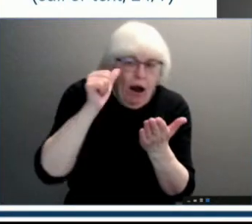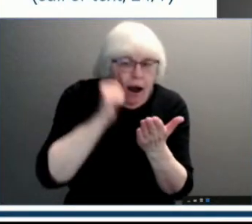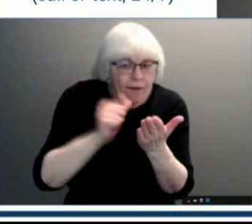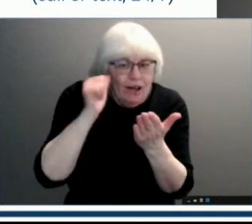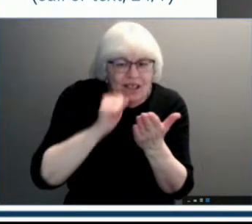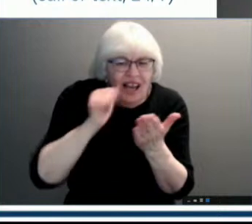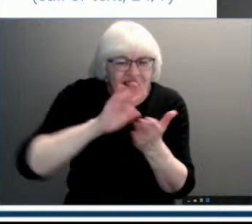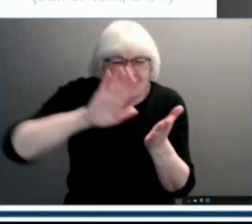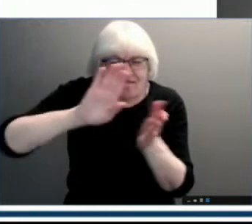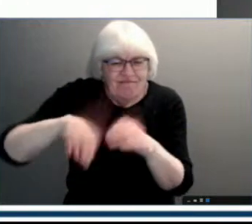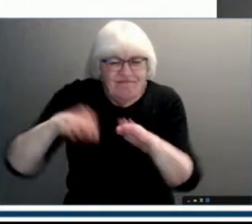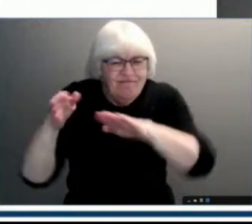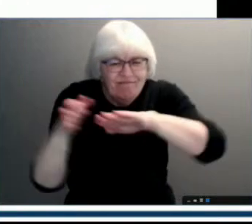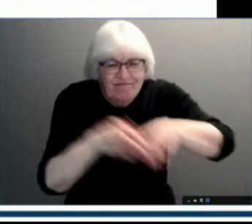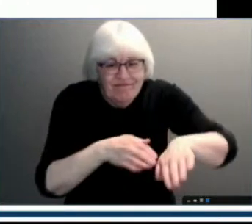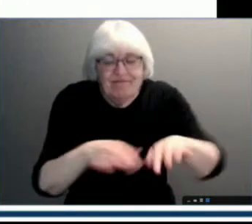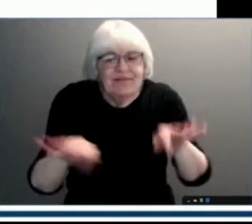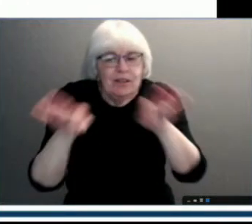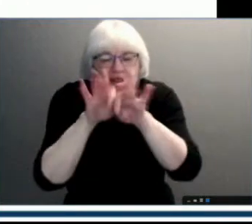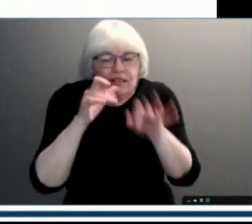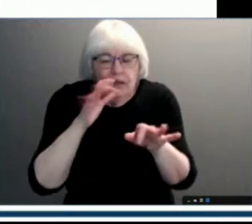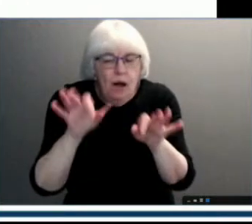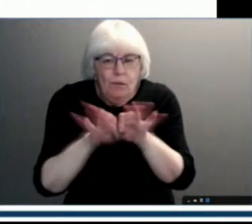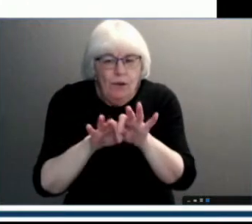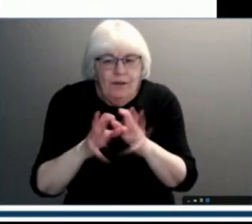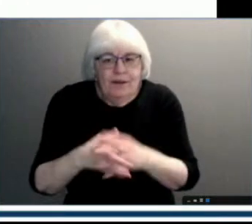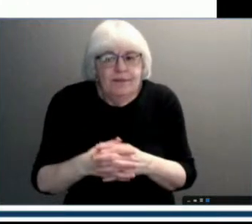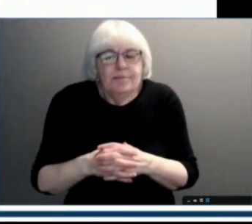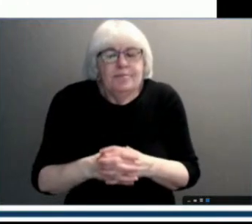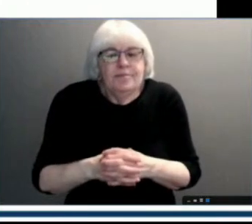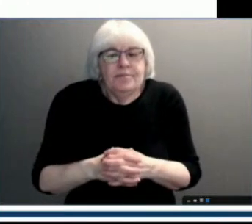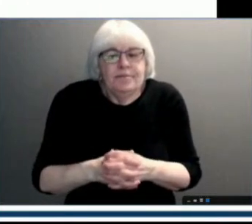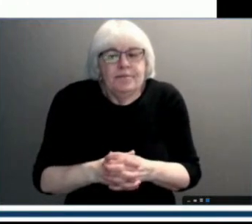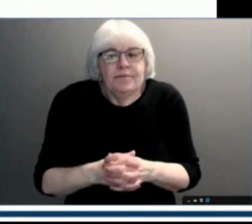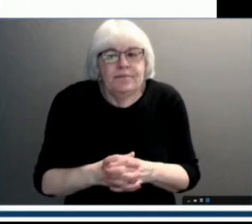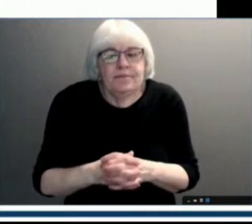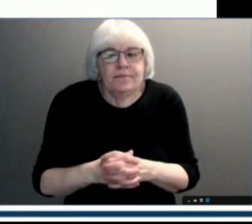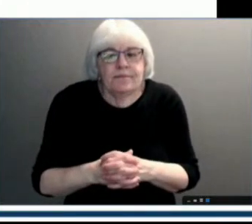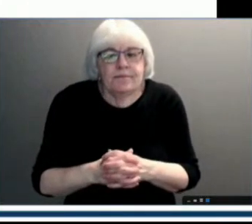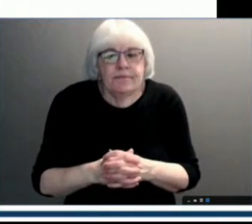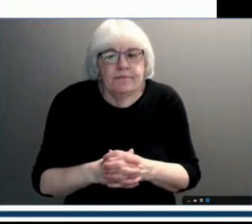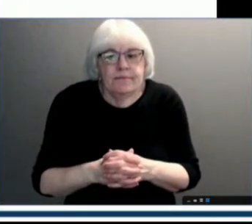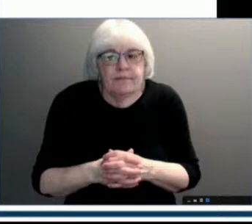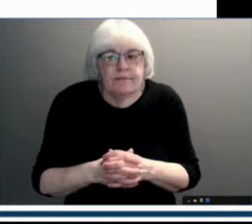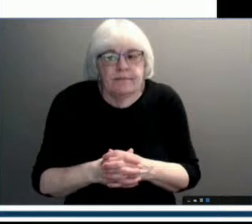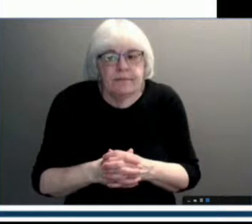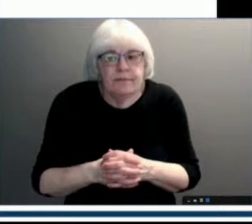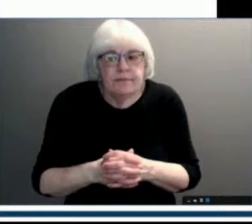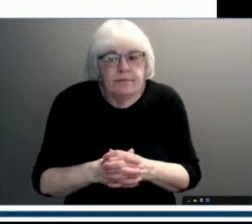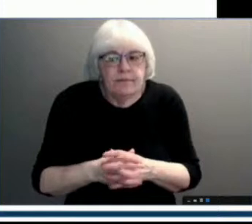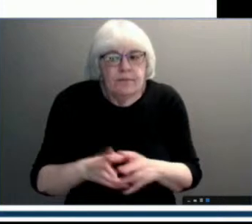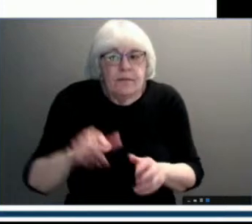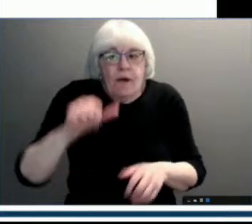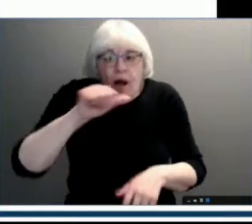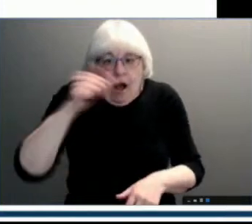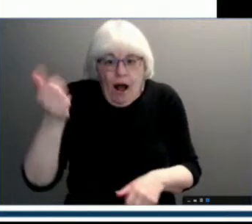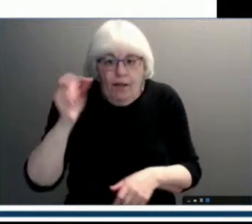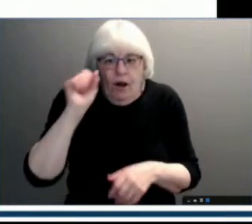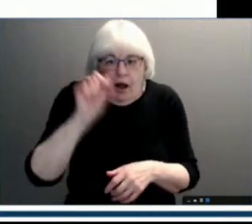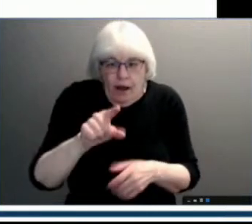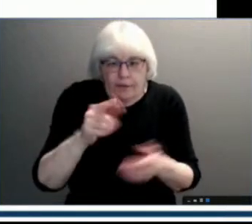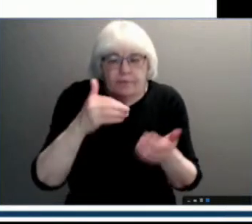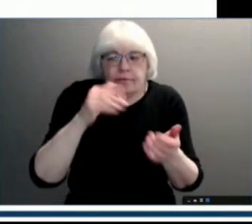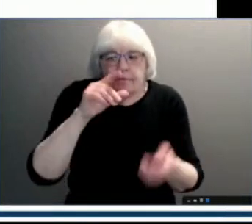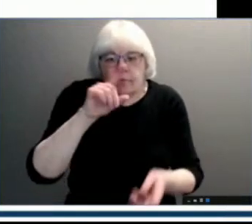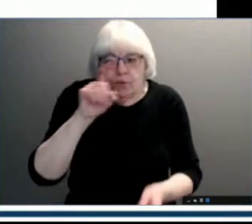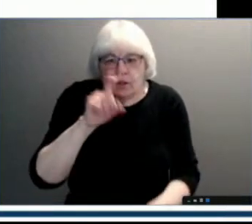wave. Taryn, do you have a follow-up question? Yeah, again for Dr. Strang, with this large group of people who